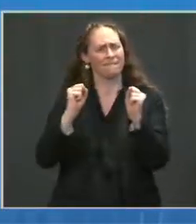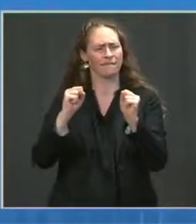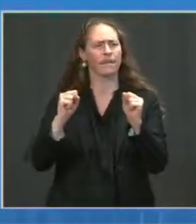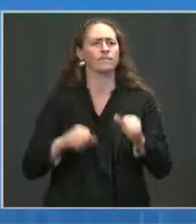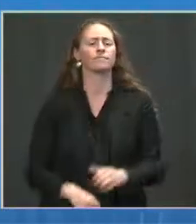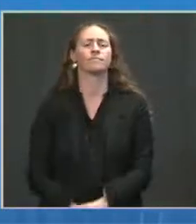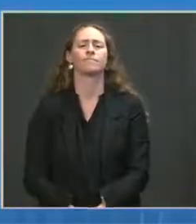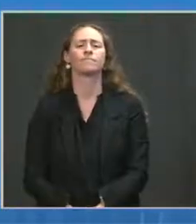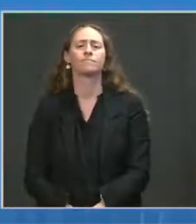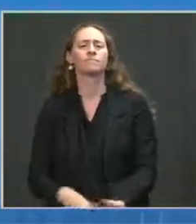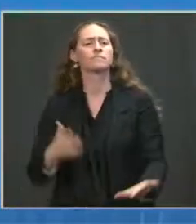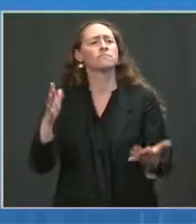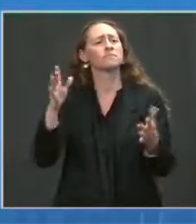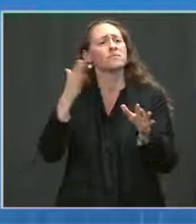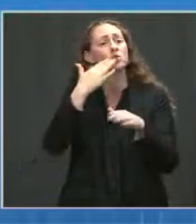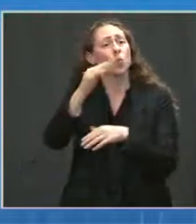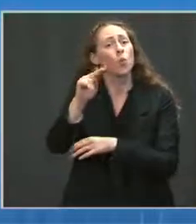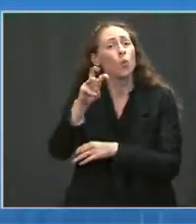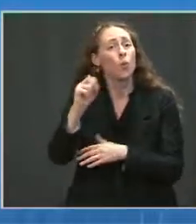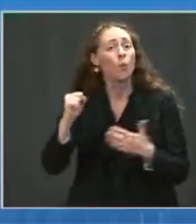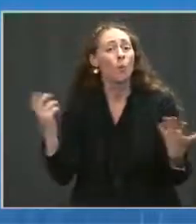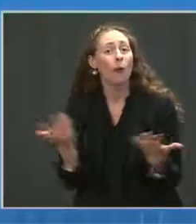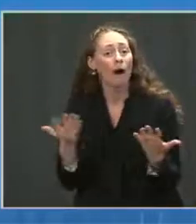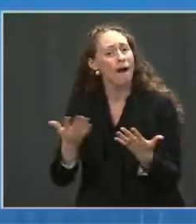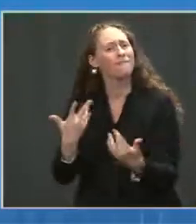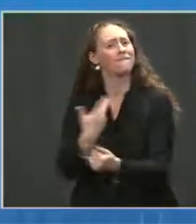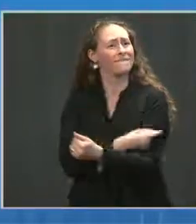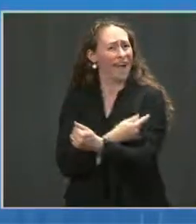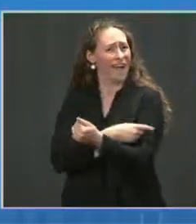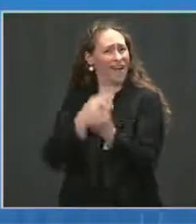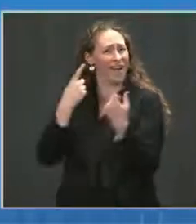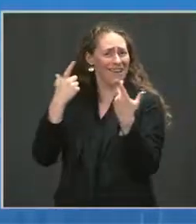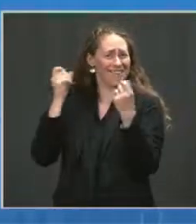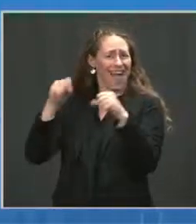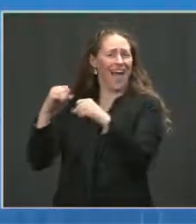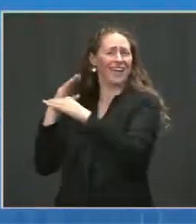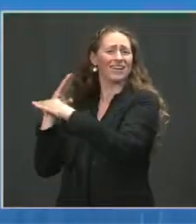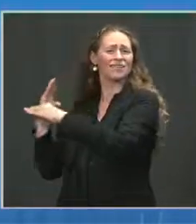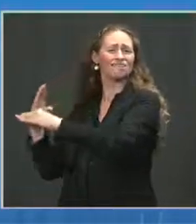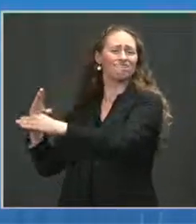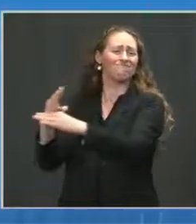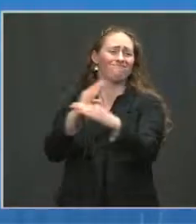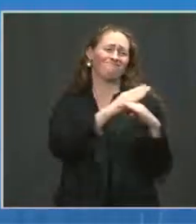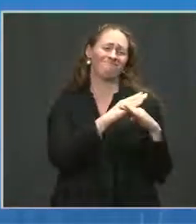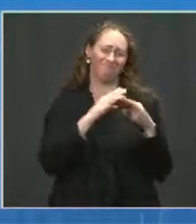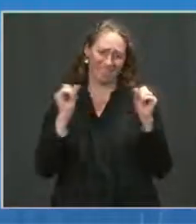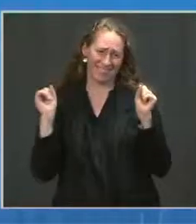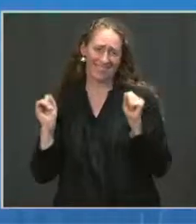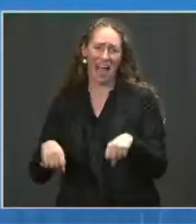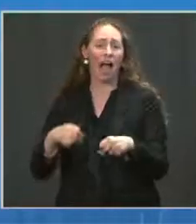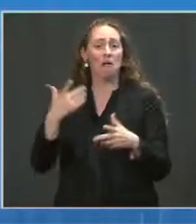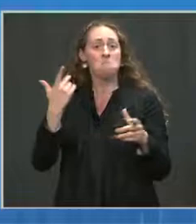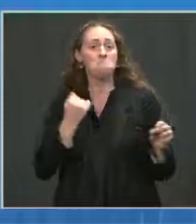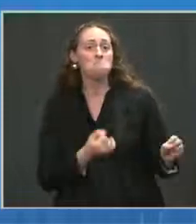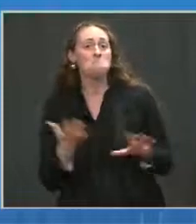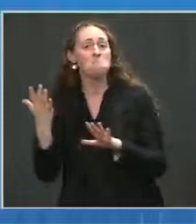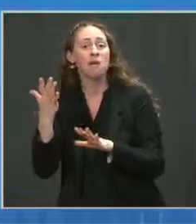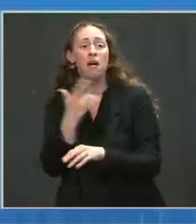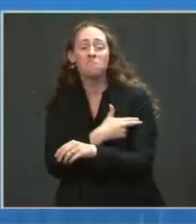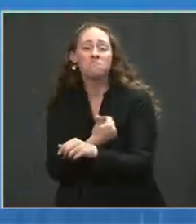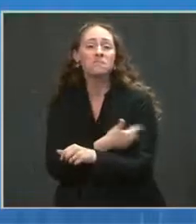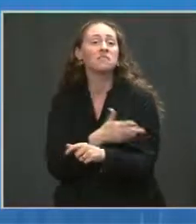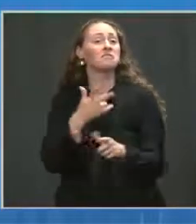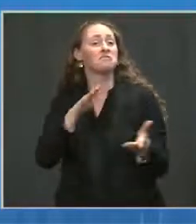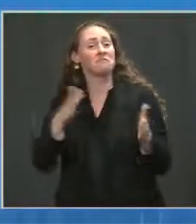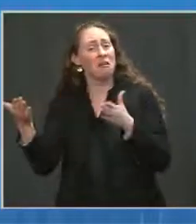Our vaccines are working to prevent severe illness, hospitalizations, and death. Vaccines are providing